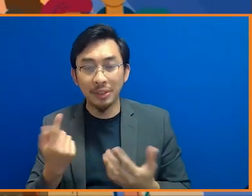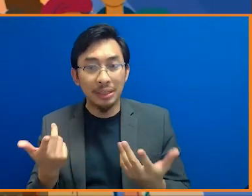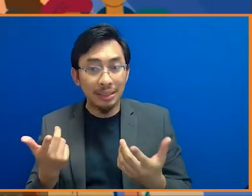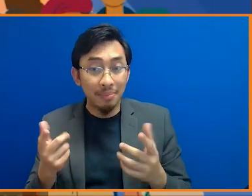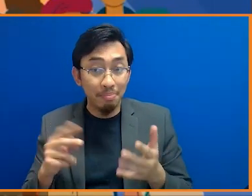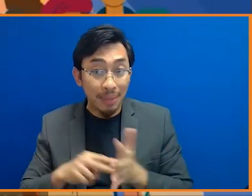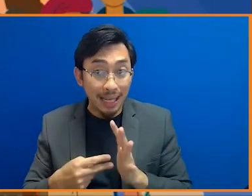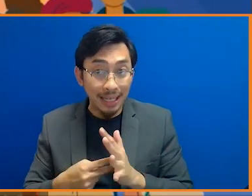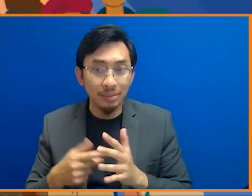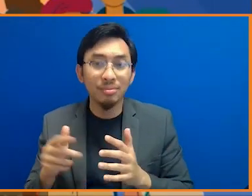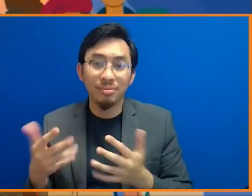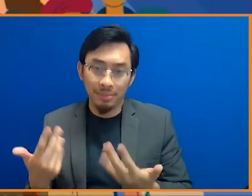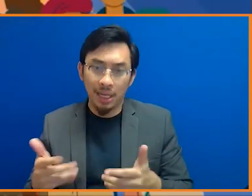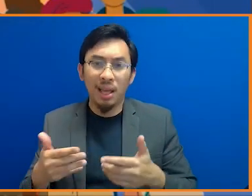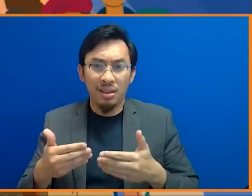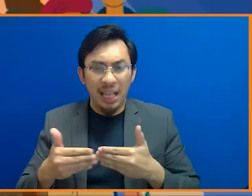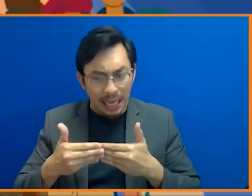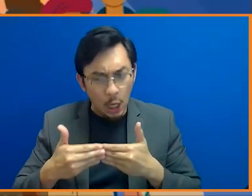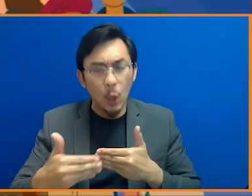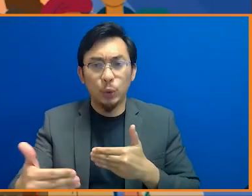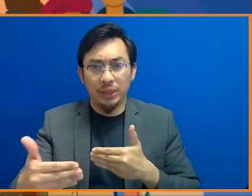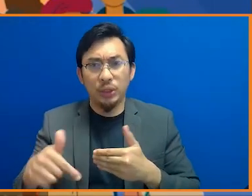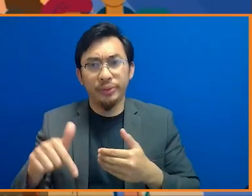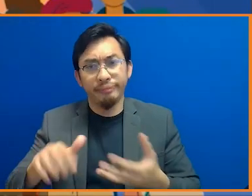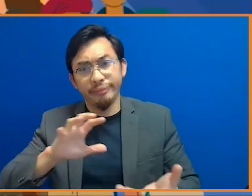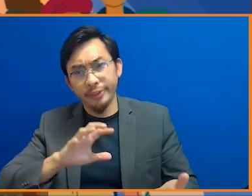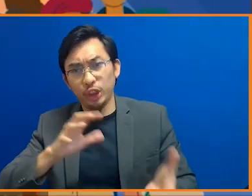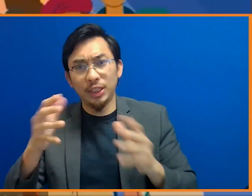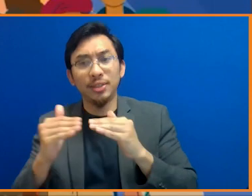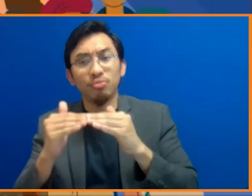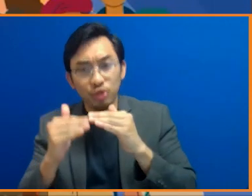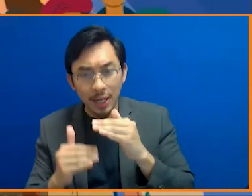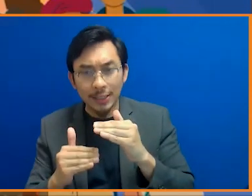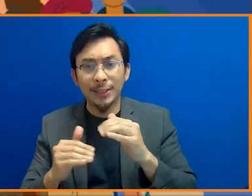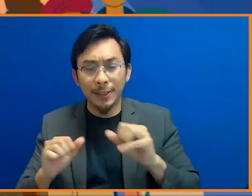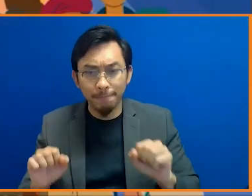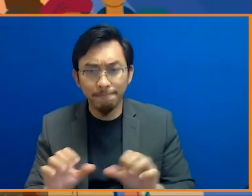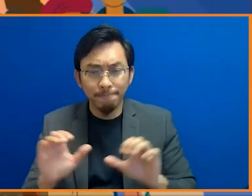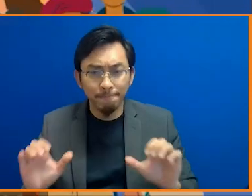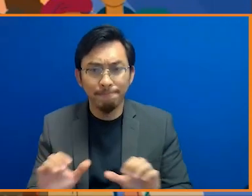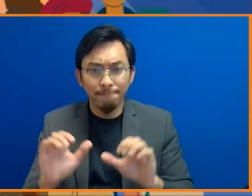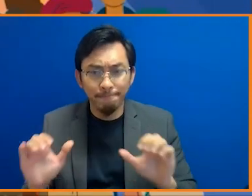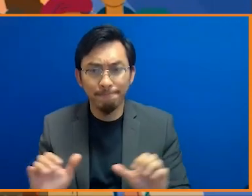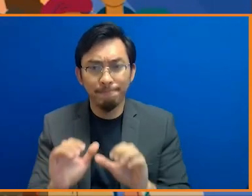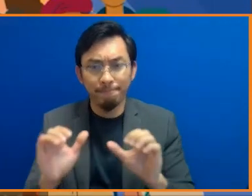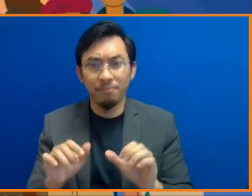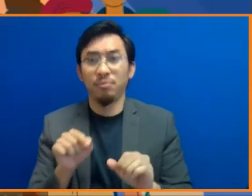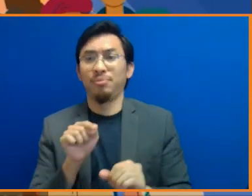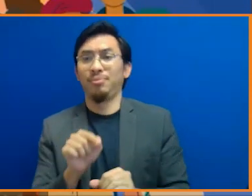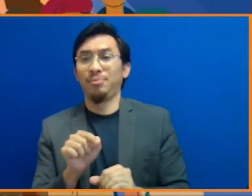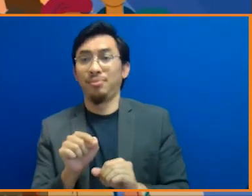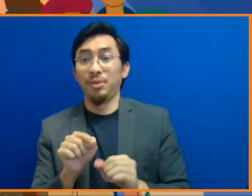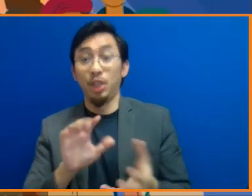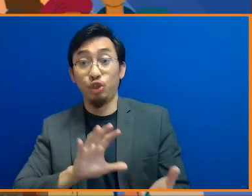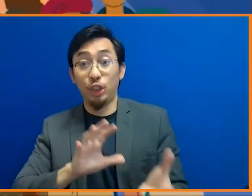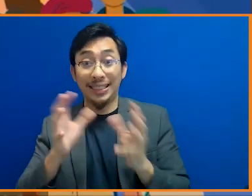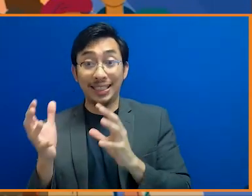continue to do disaster risk reduction. That's why the idea of having sustainable